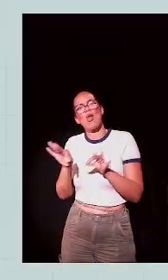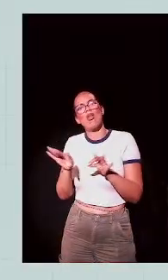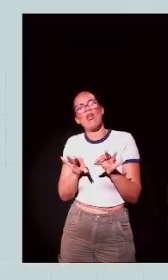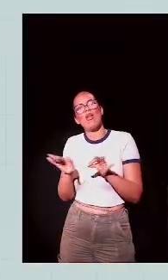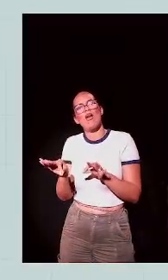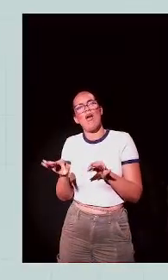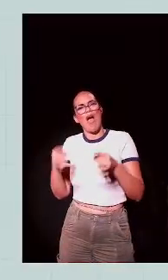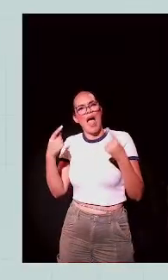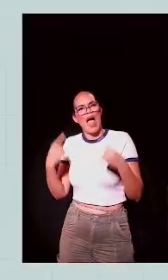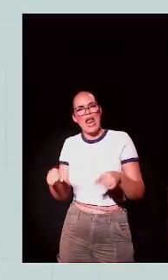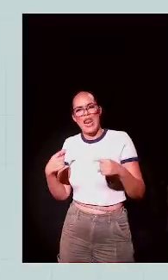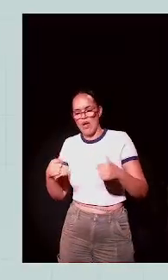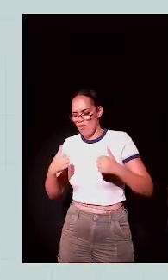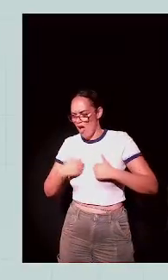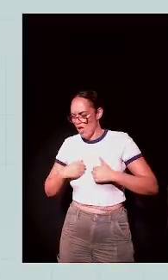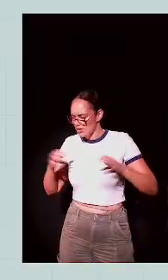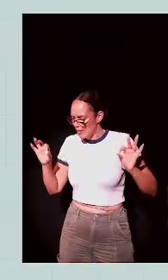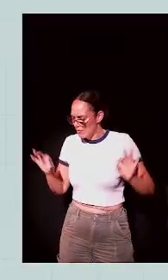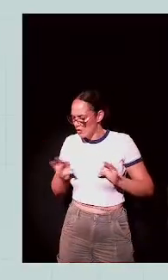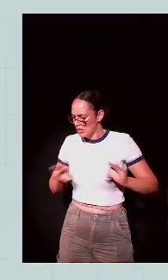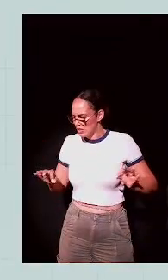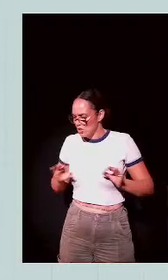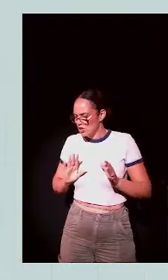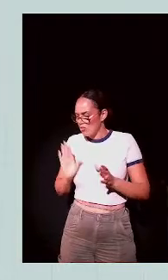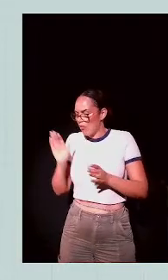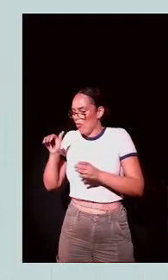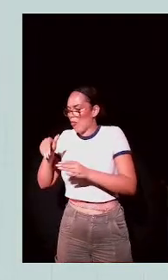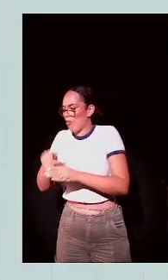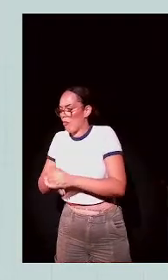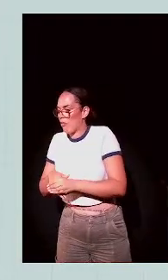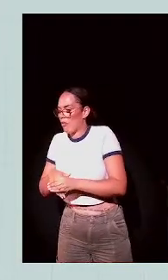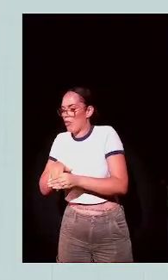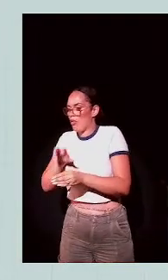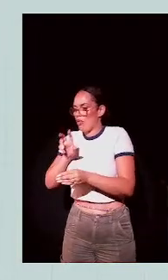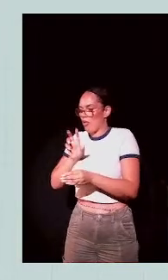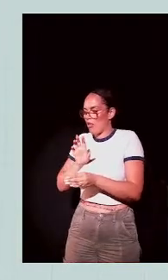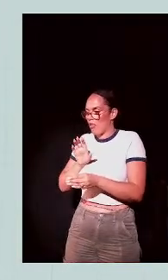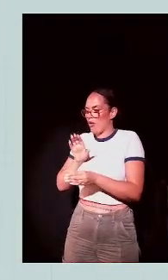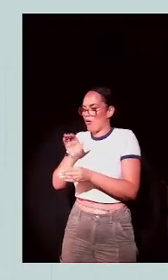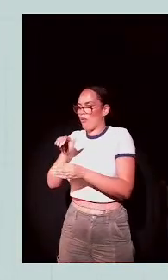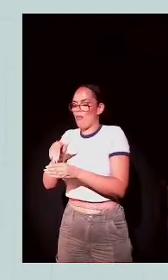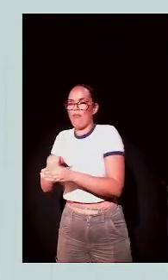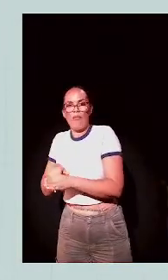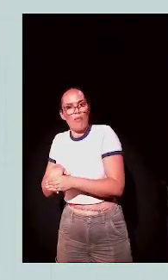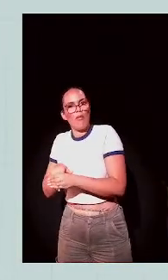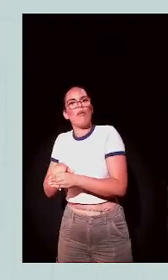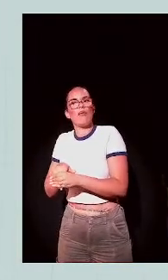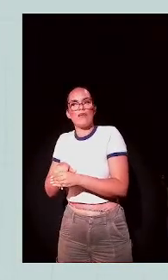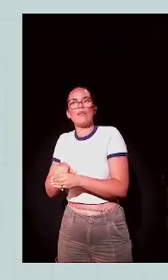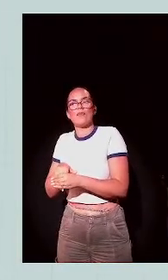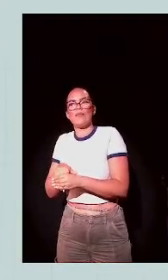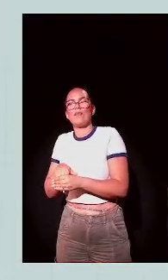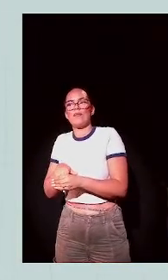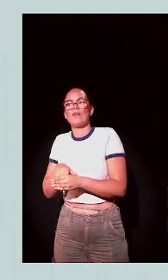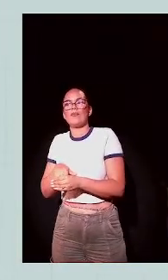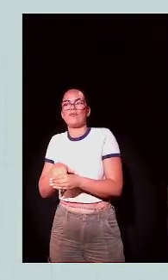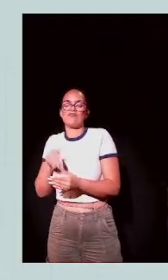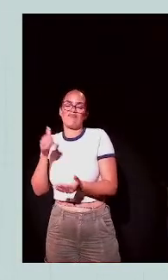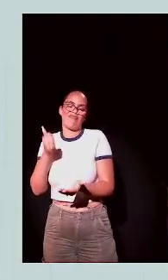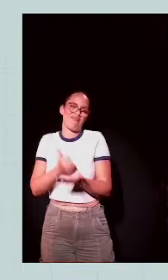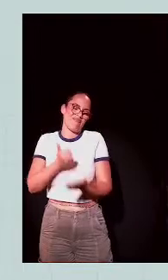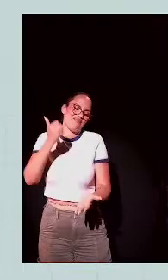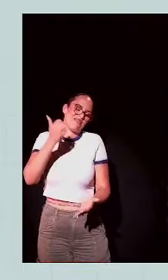to, I guess, delve in and out, and react. Yeah, that's a really nice way of putting it. Brill, but